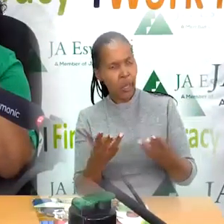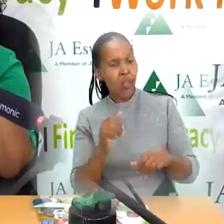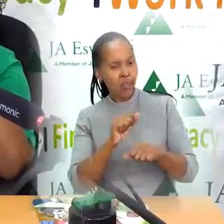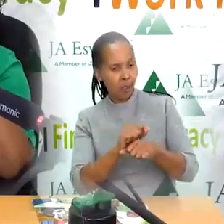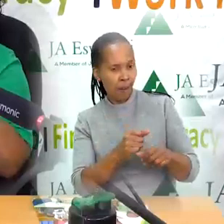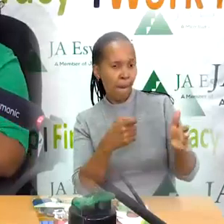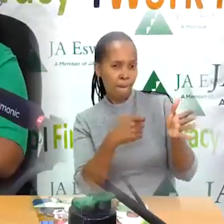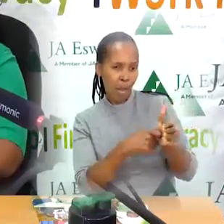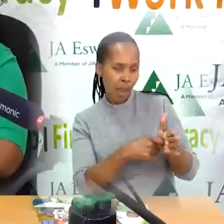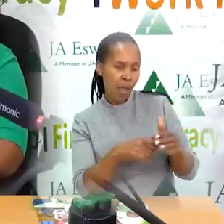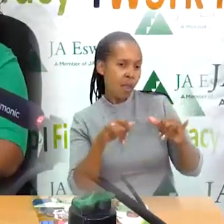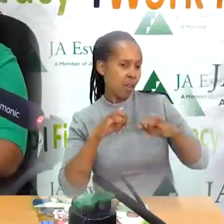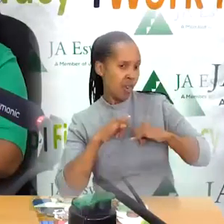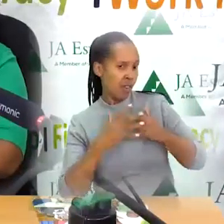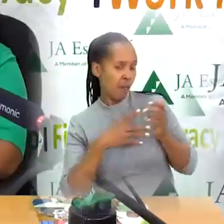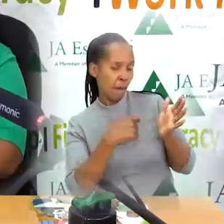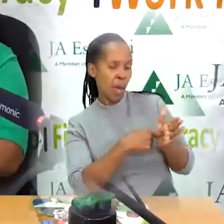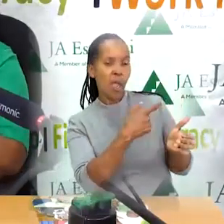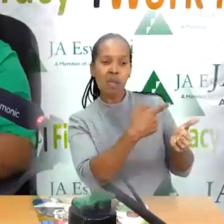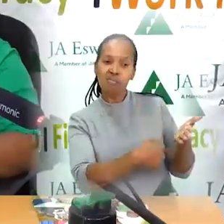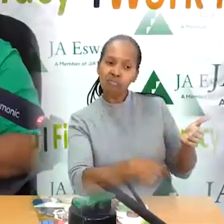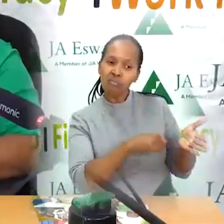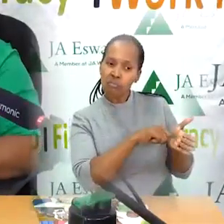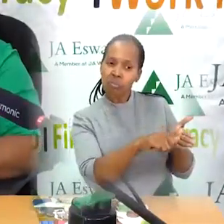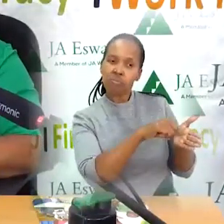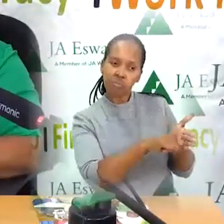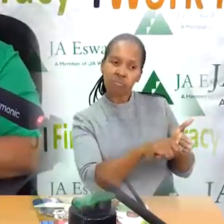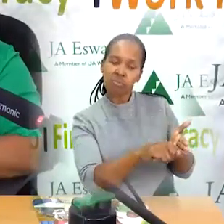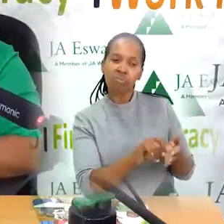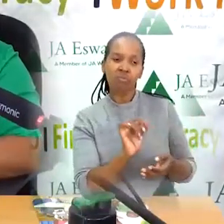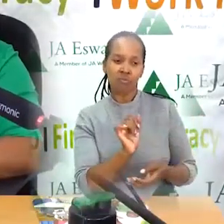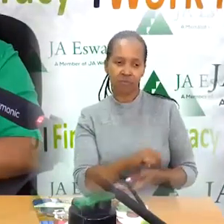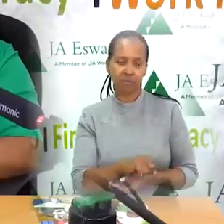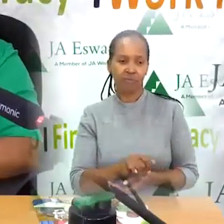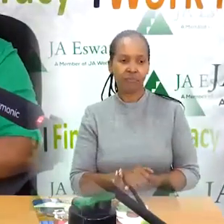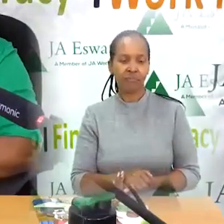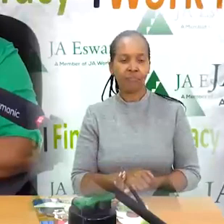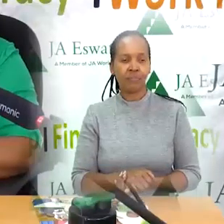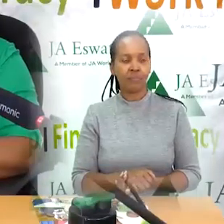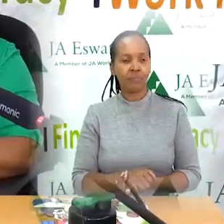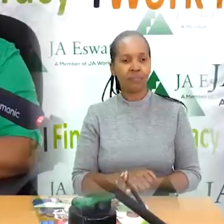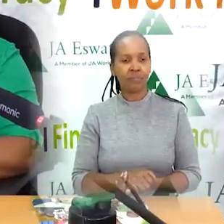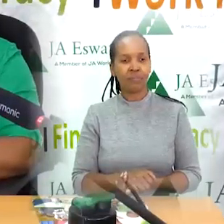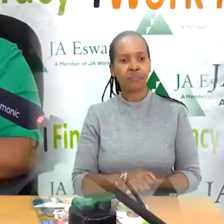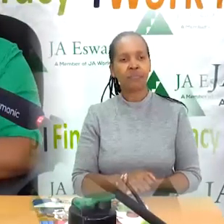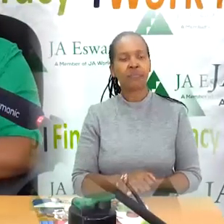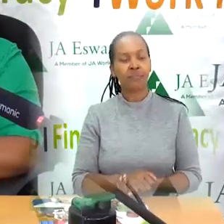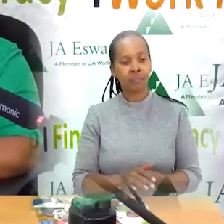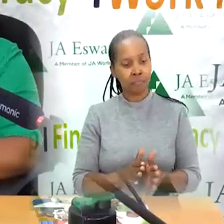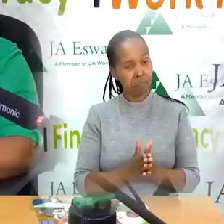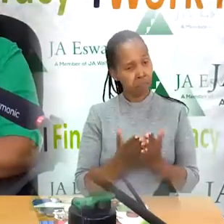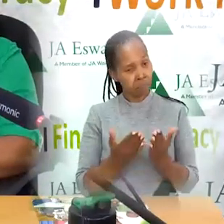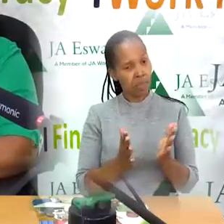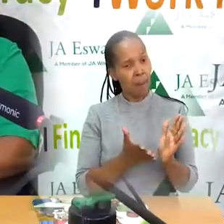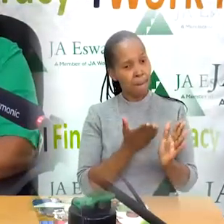pay for the price. So marketing your products is very, very critical. So on page